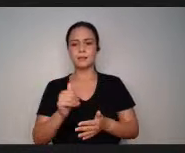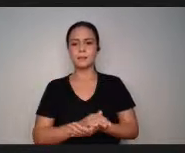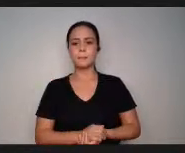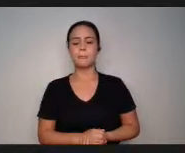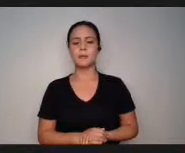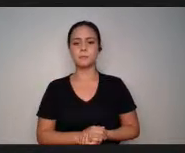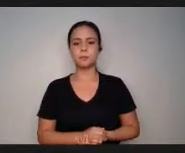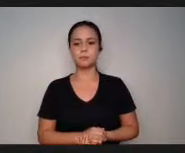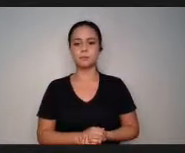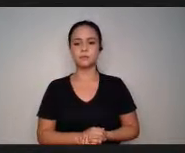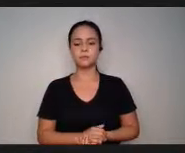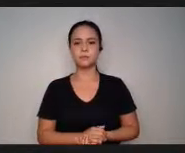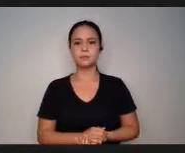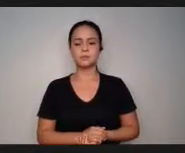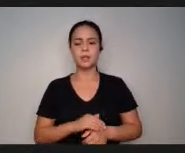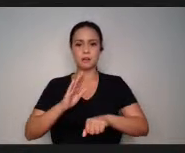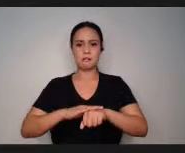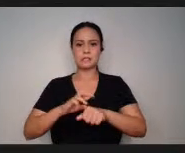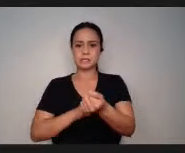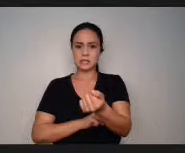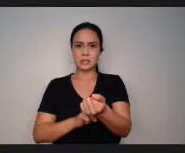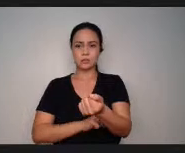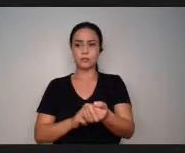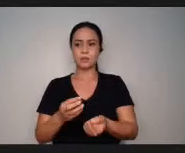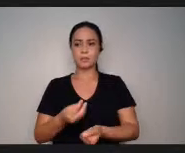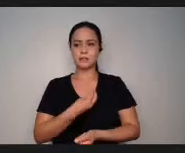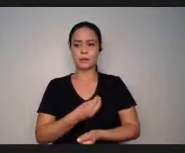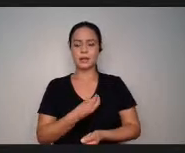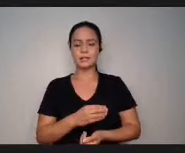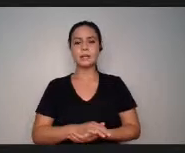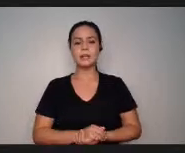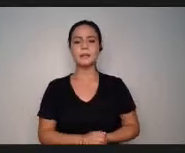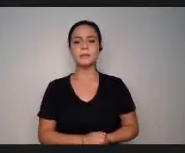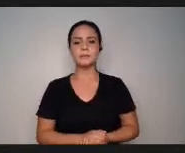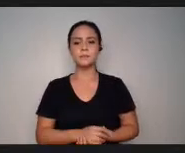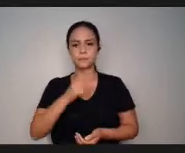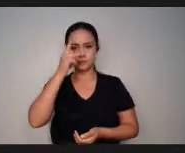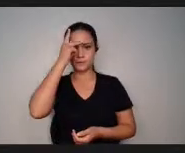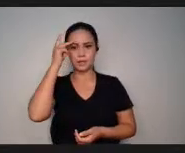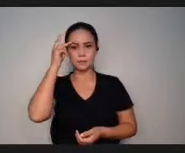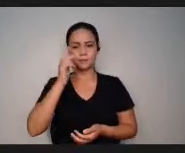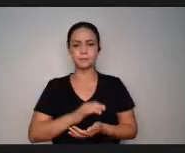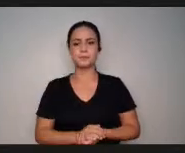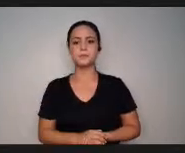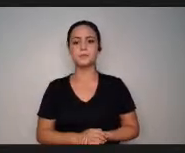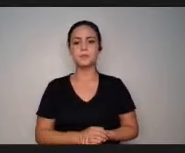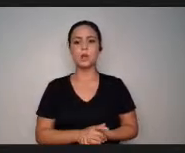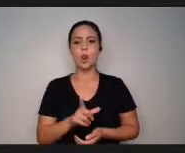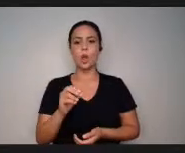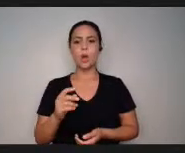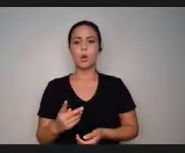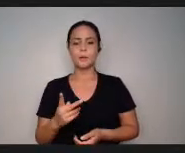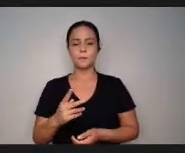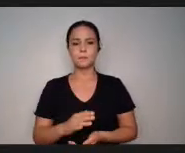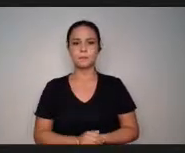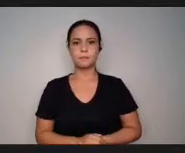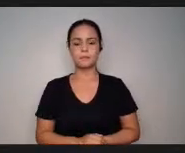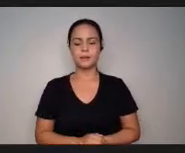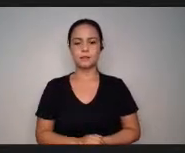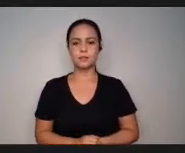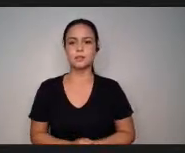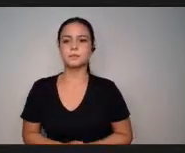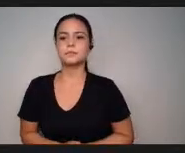the unfortunate effects of the public health lockdowns have had their own impacts on people's health and well-being.